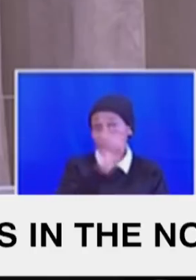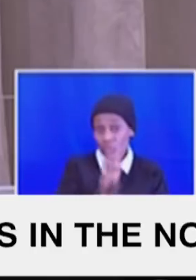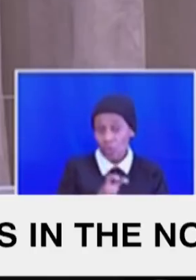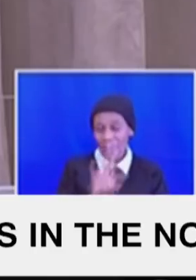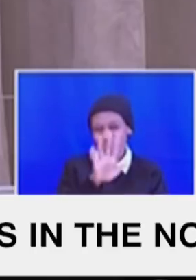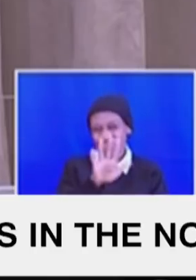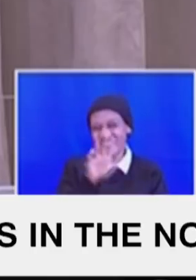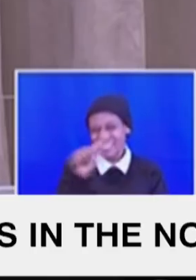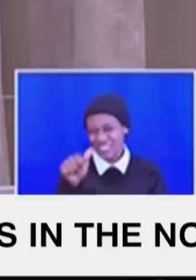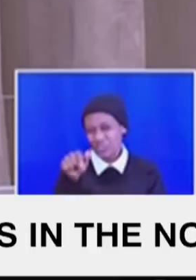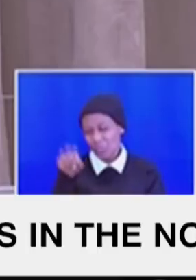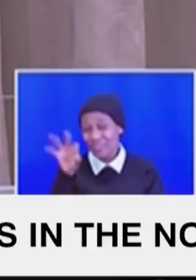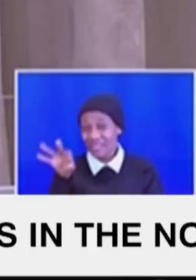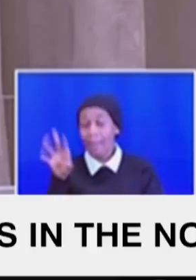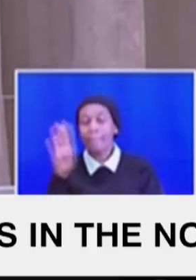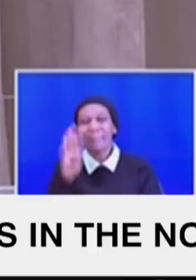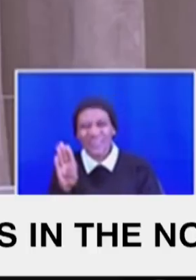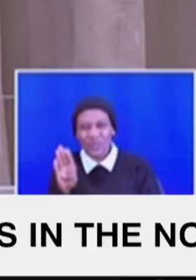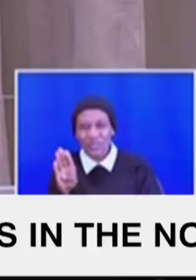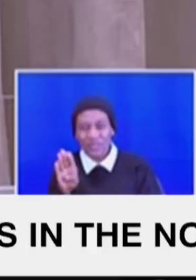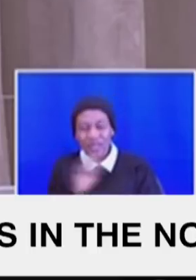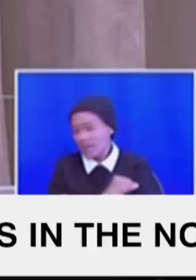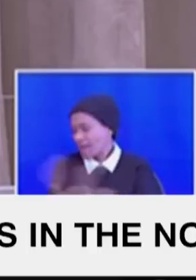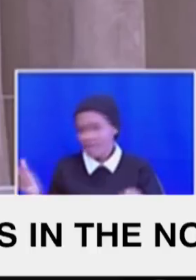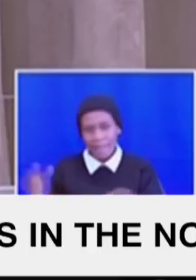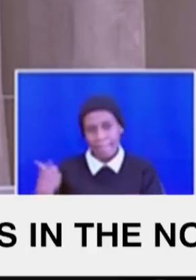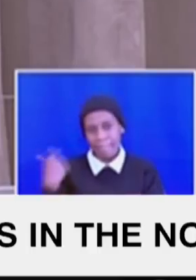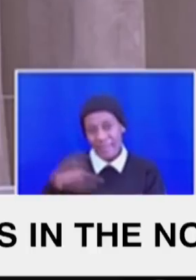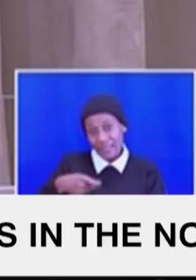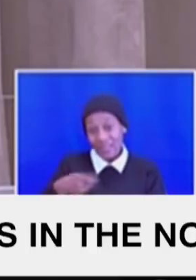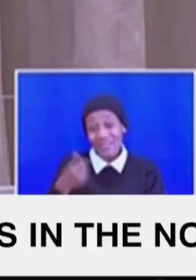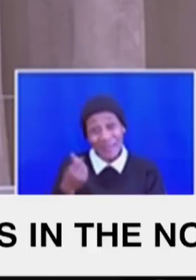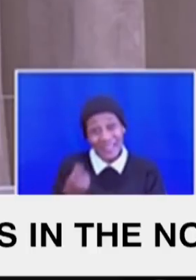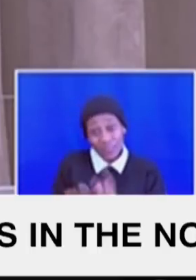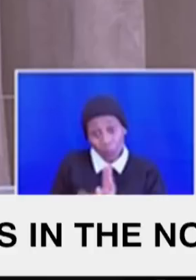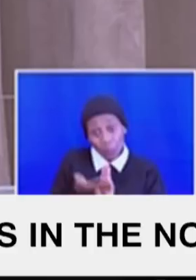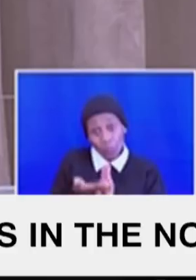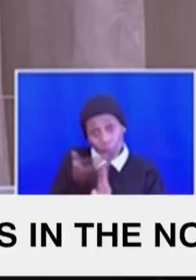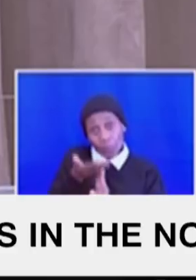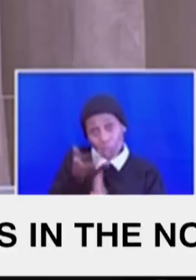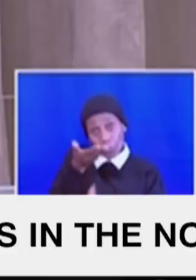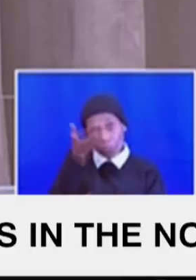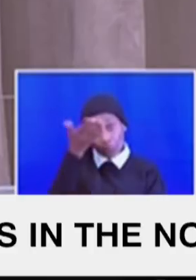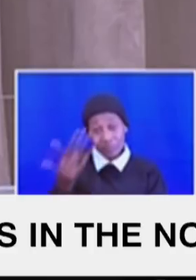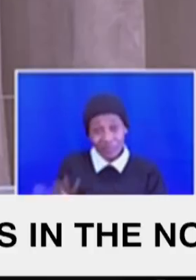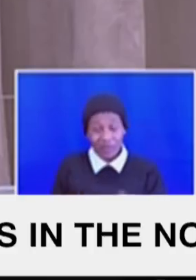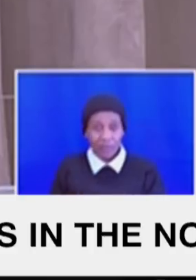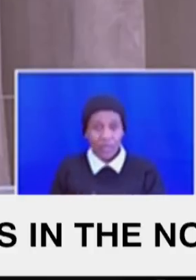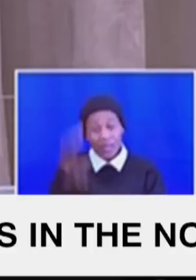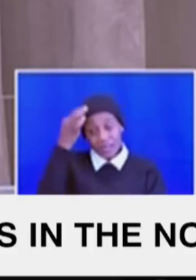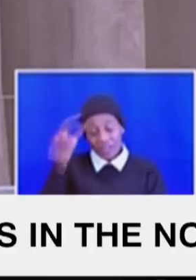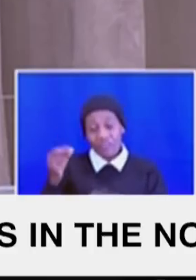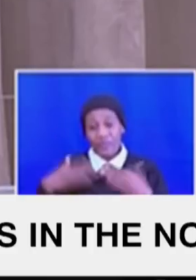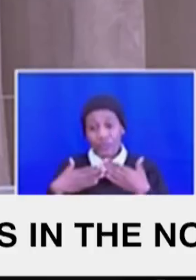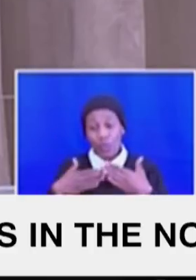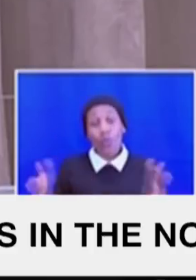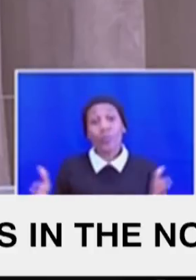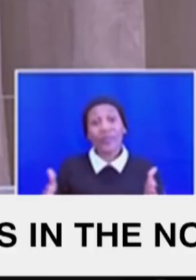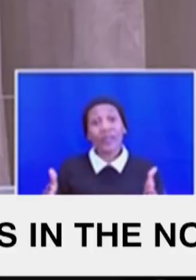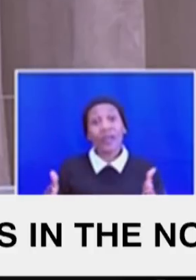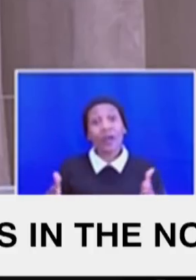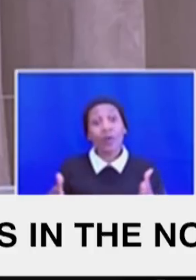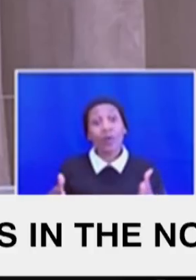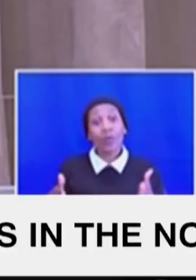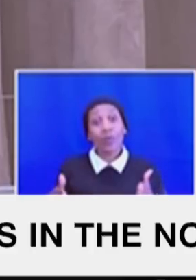56.3 billion rands, and the debt is rising. Government has introduced a debt relief package